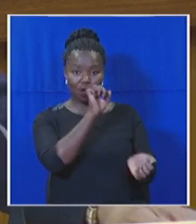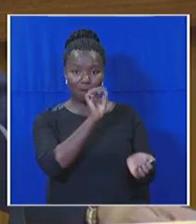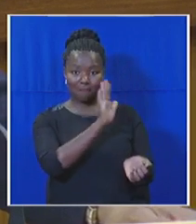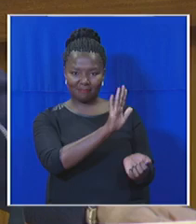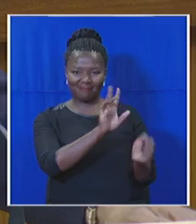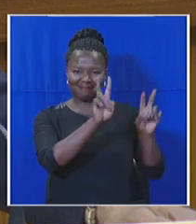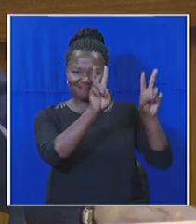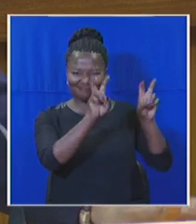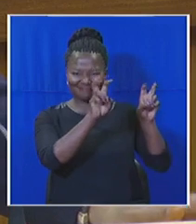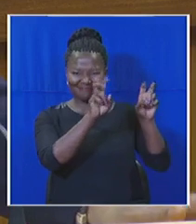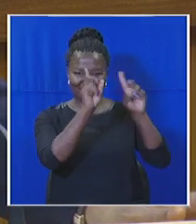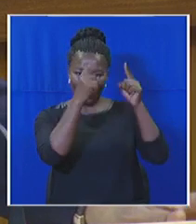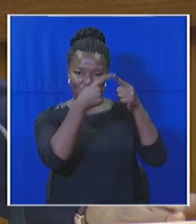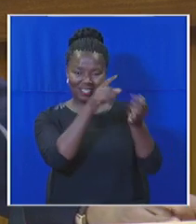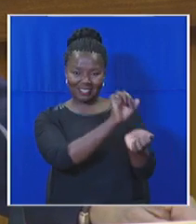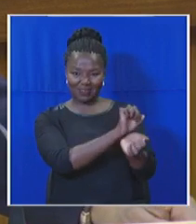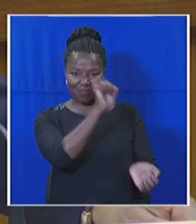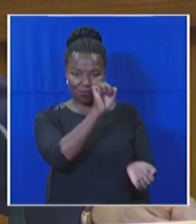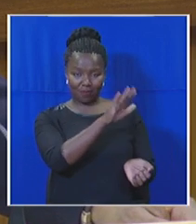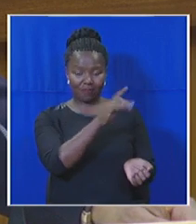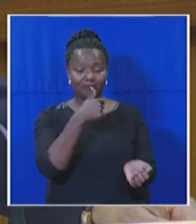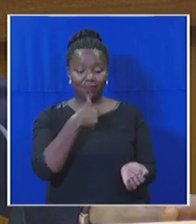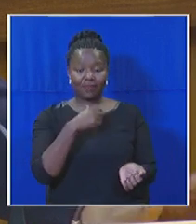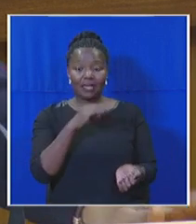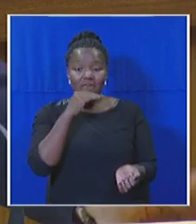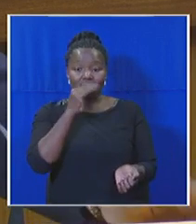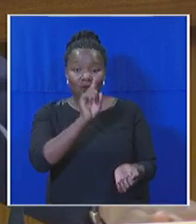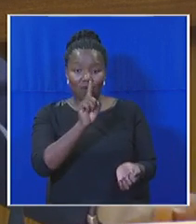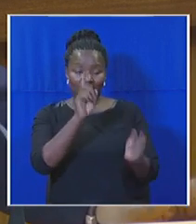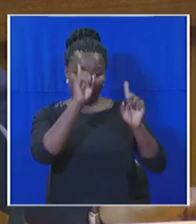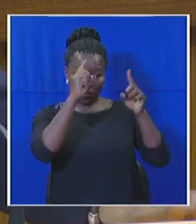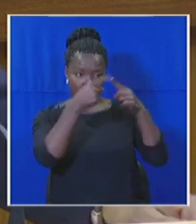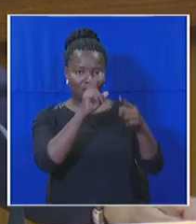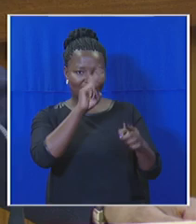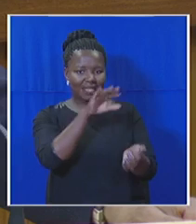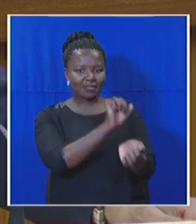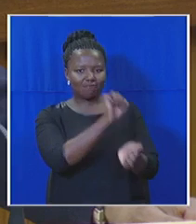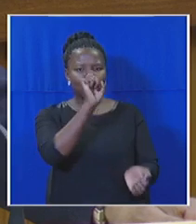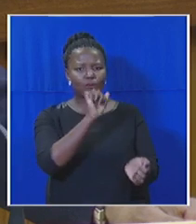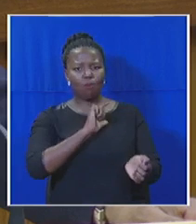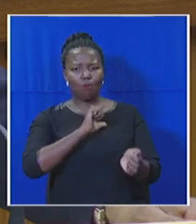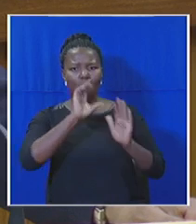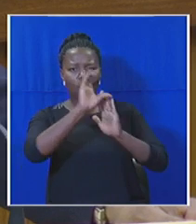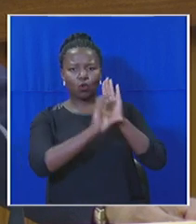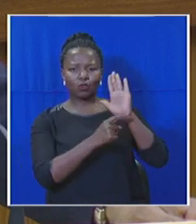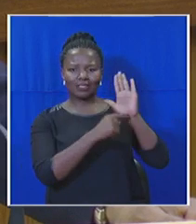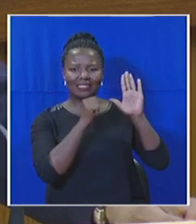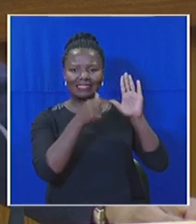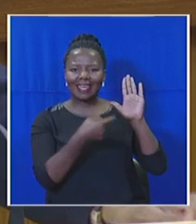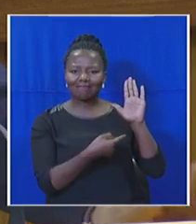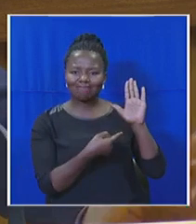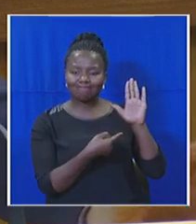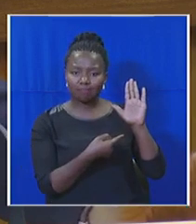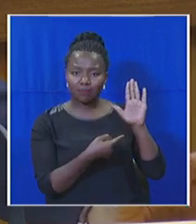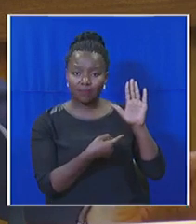that you need academic freedom as enshrined in the Constitution.